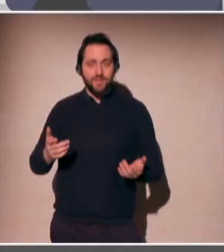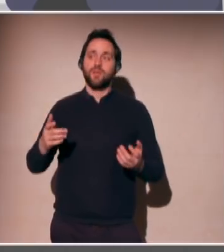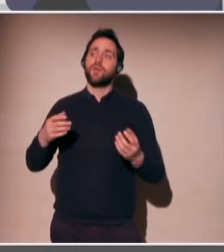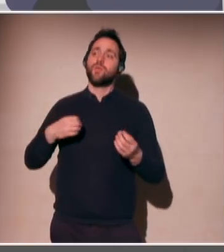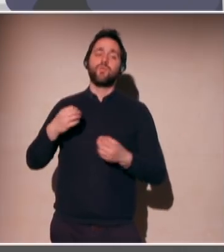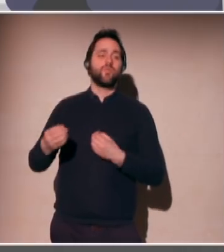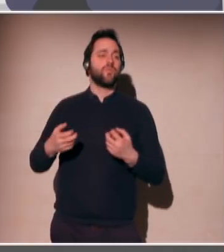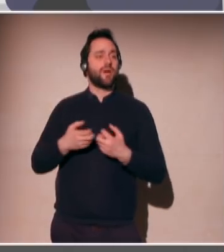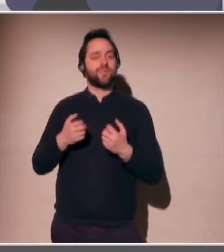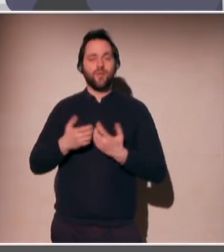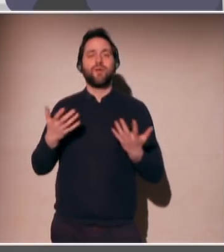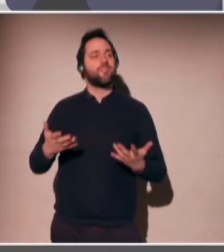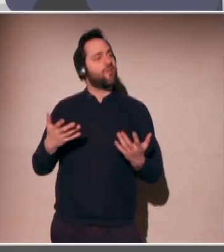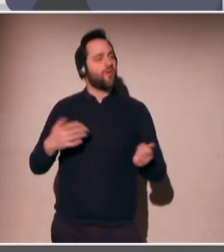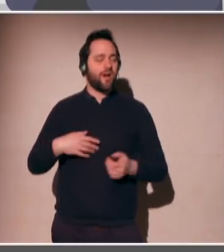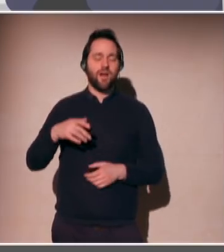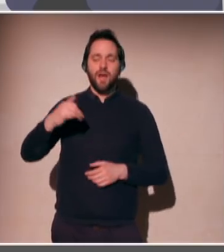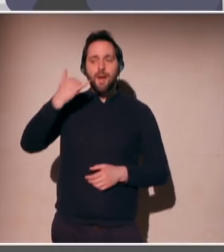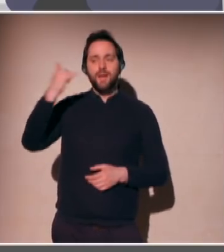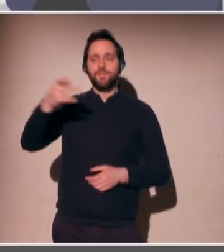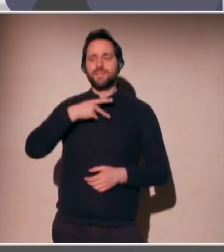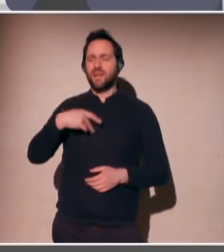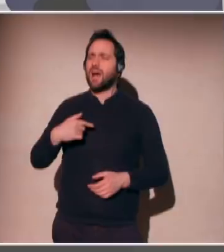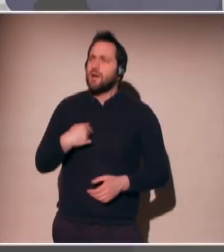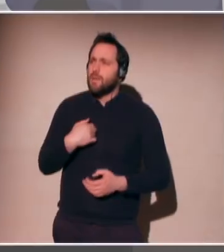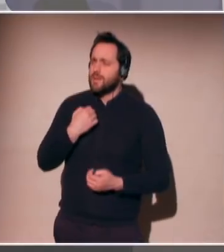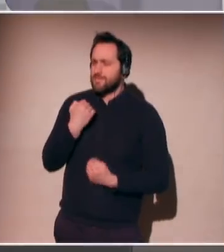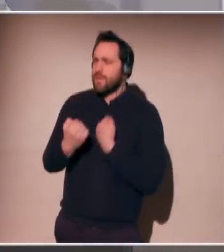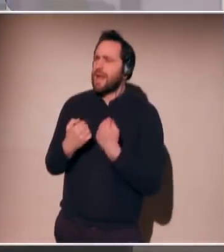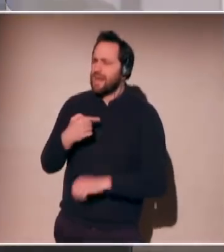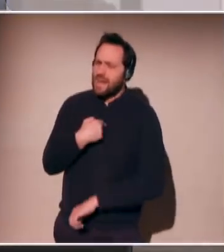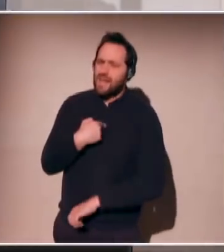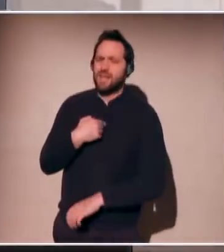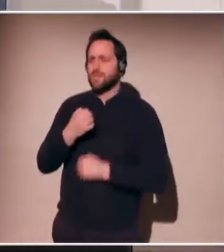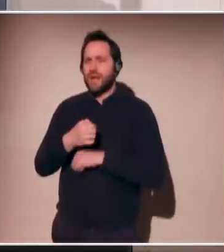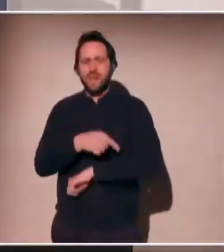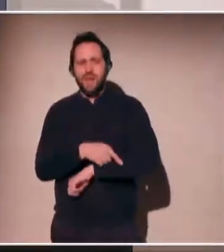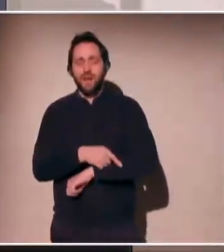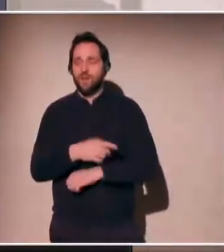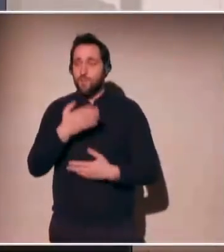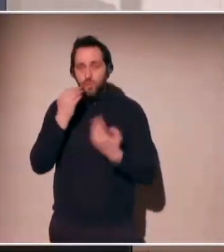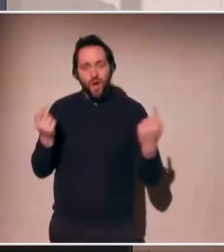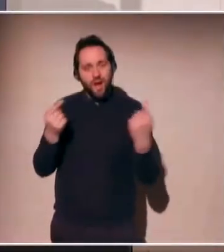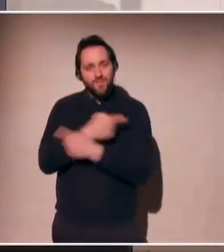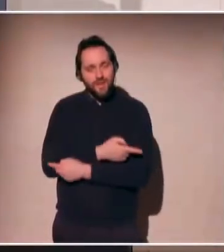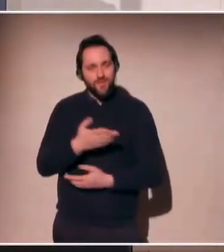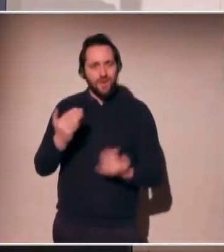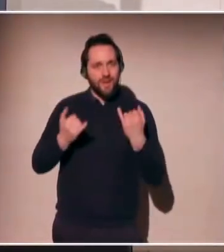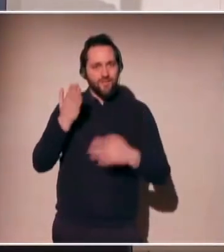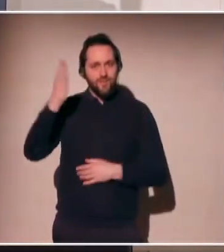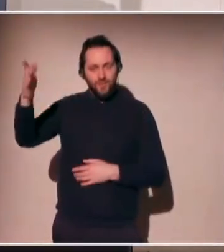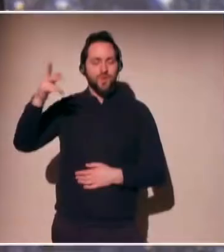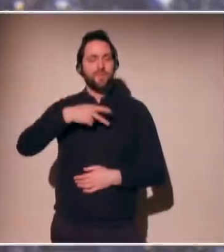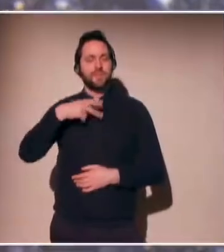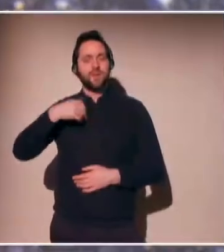your doctor will call you one morning and say, "Hey, how are you this morning?" "Good," you will say. "That's wonderful," he will say.